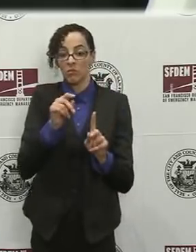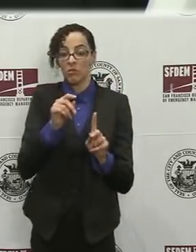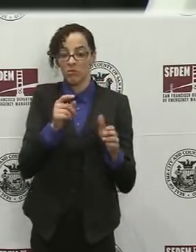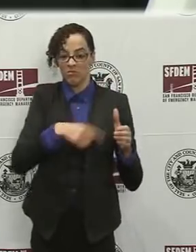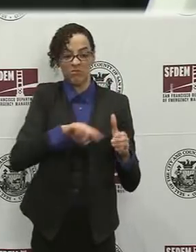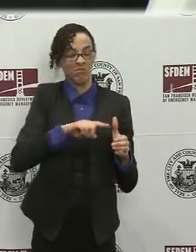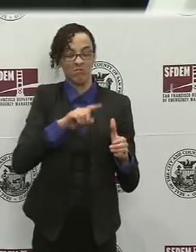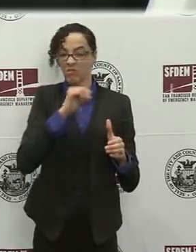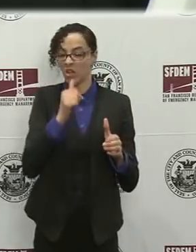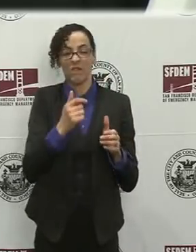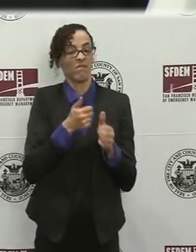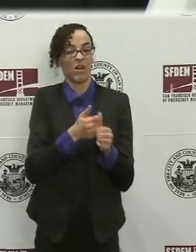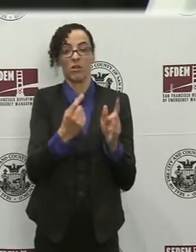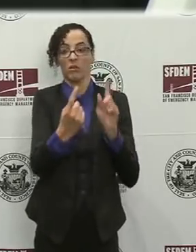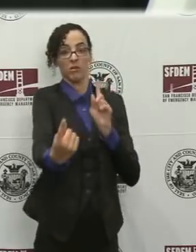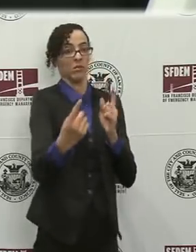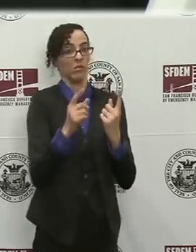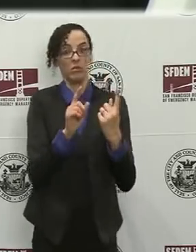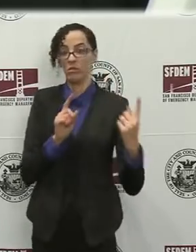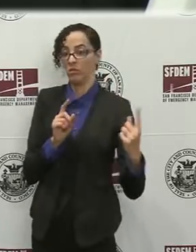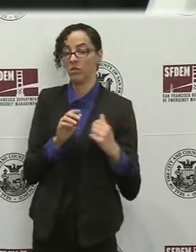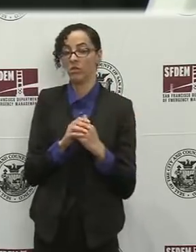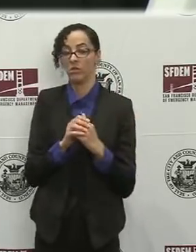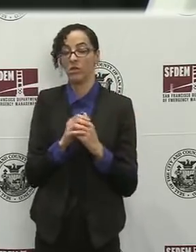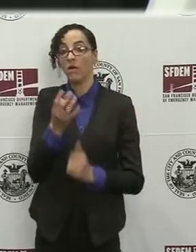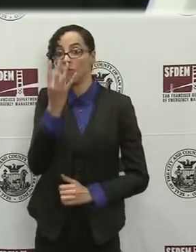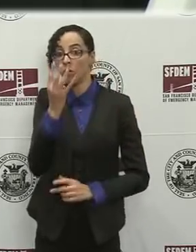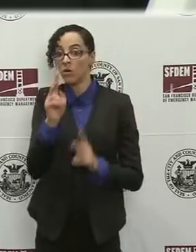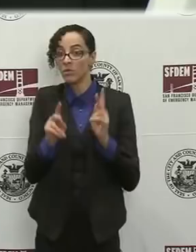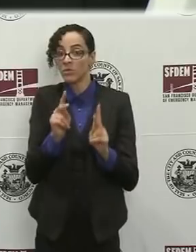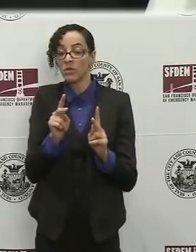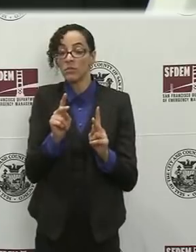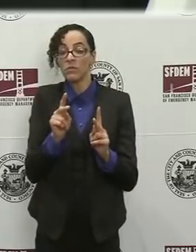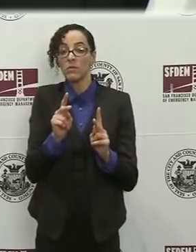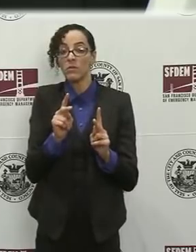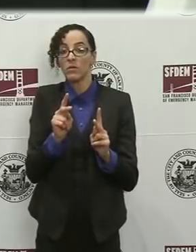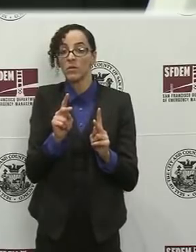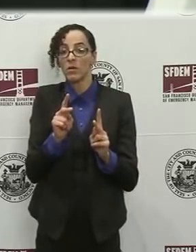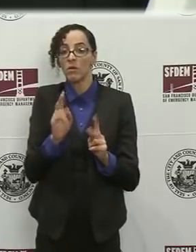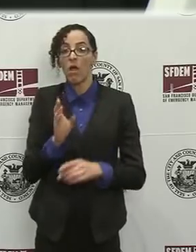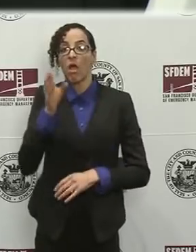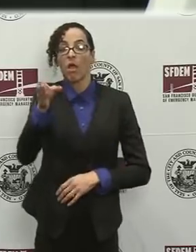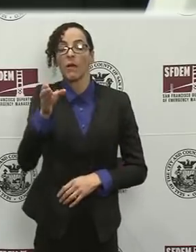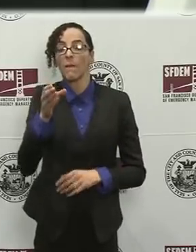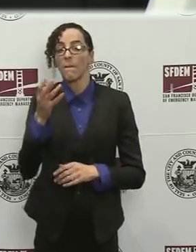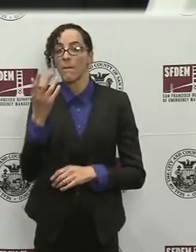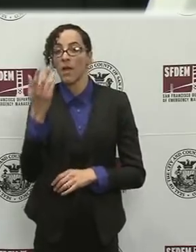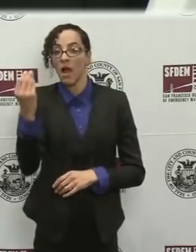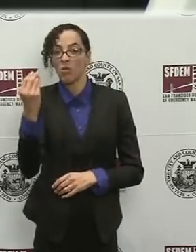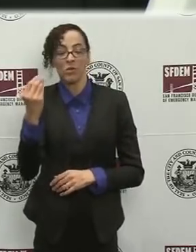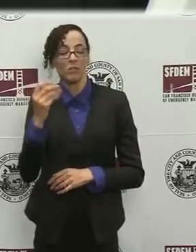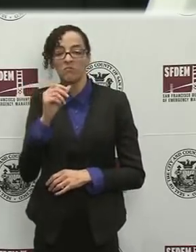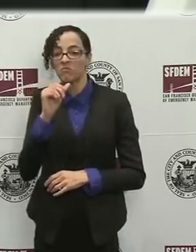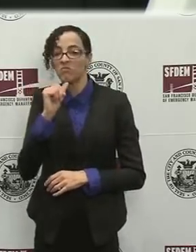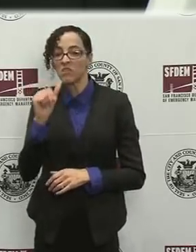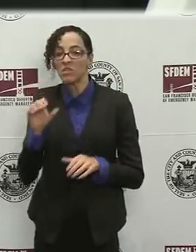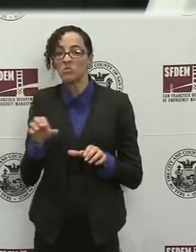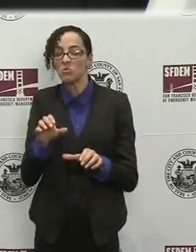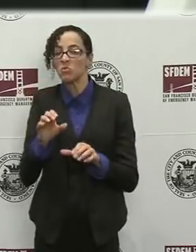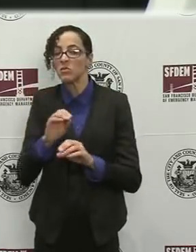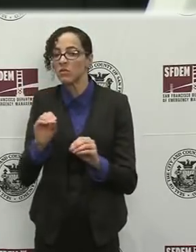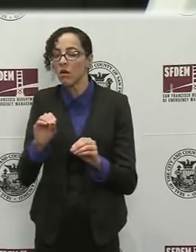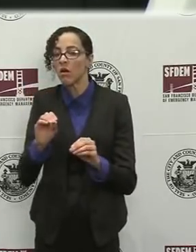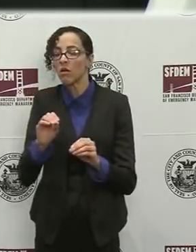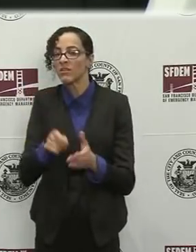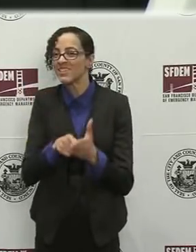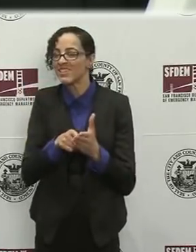distancing, and 4 were with non-essential businesses. And as we have said over and over again, this